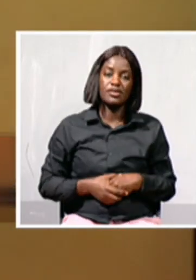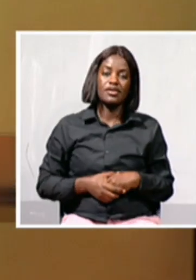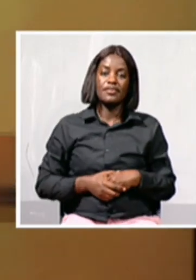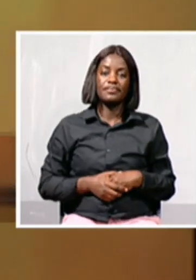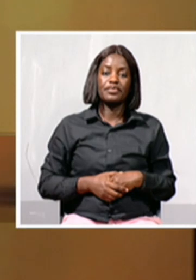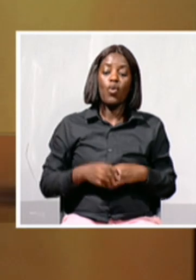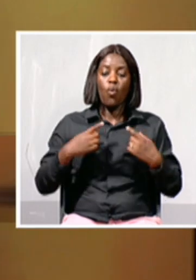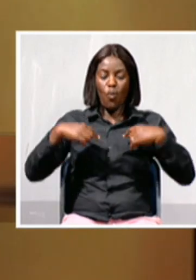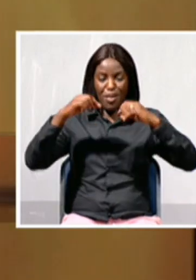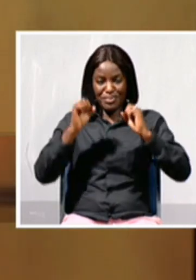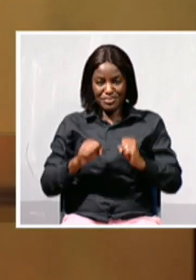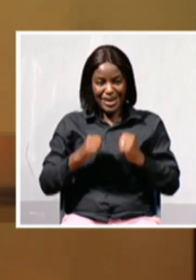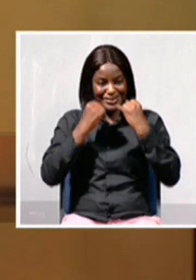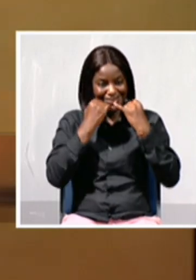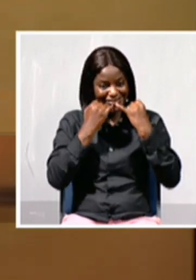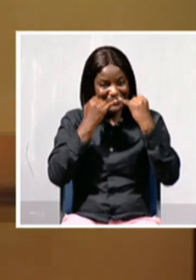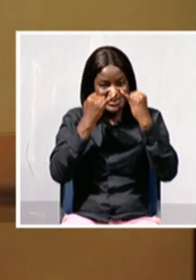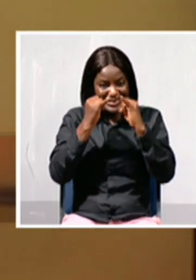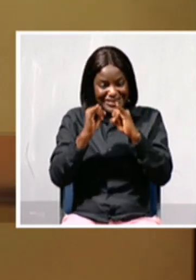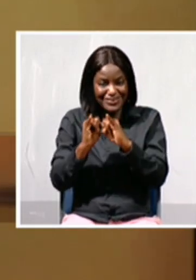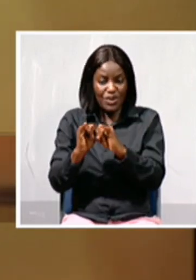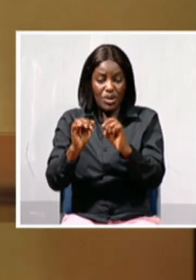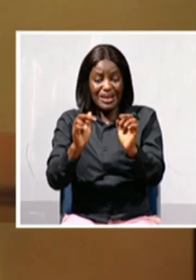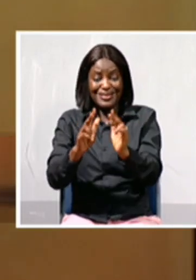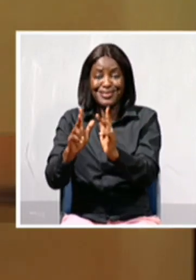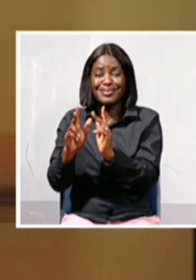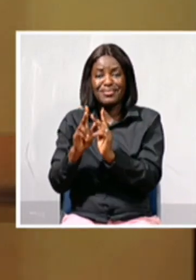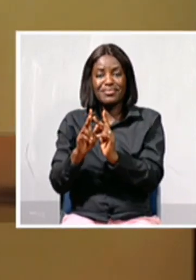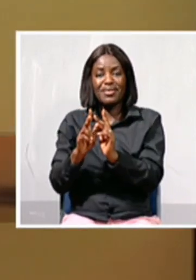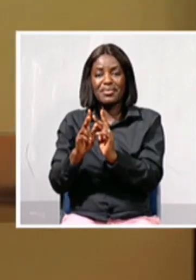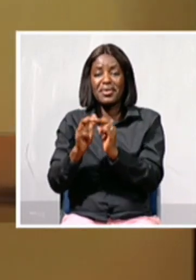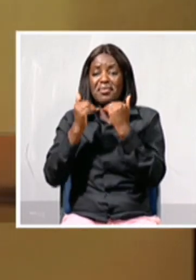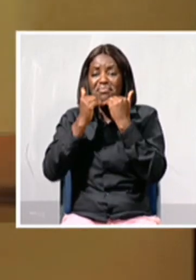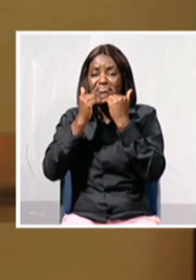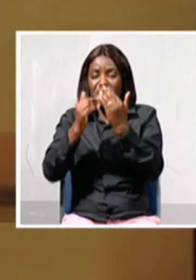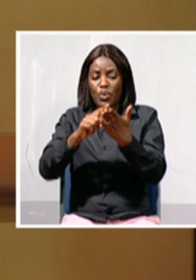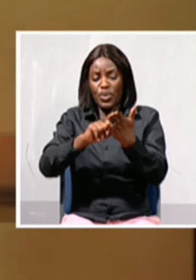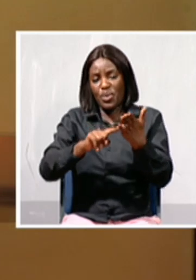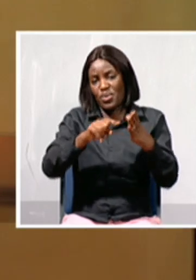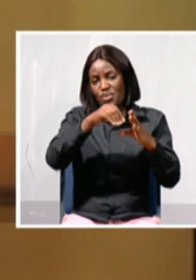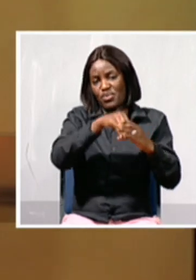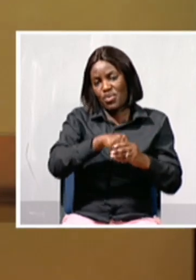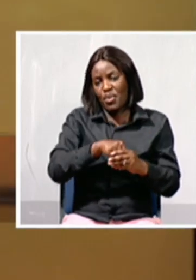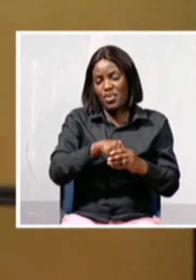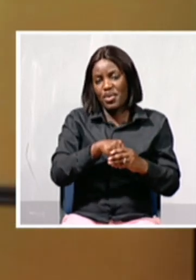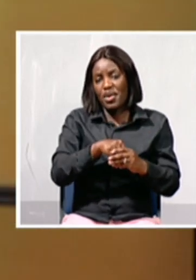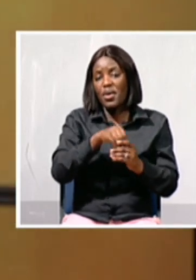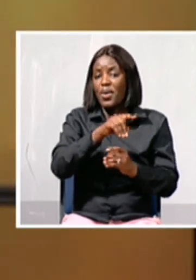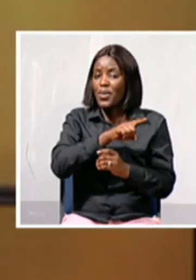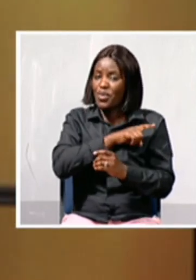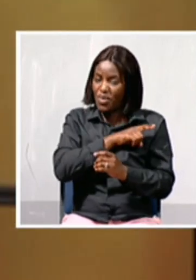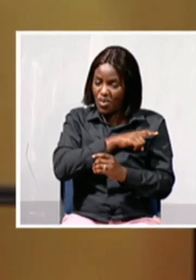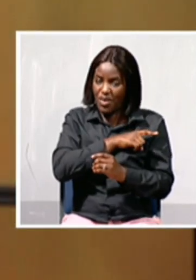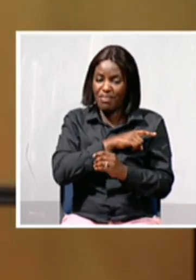to inform our electorate on why they have to go and vote. And that has been clearly made